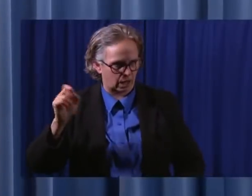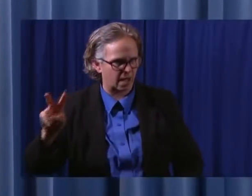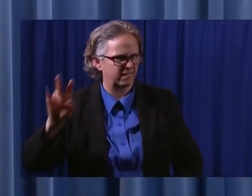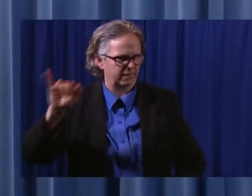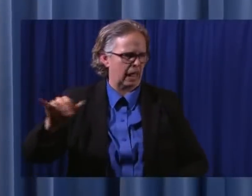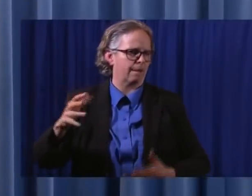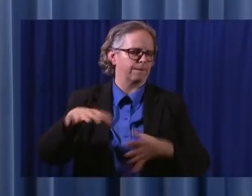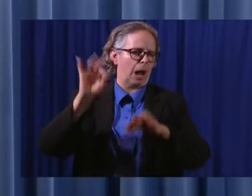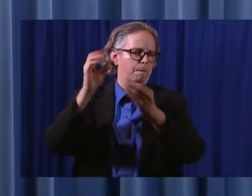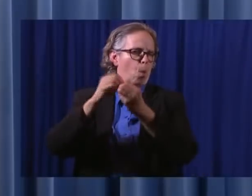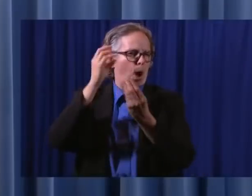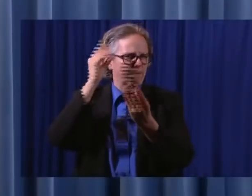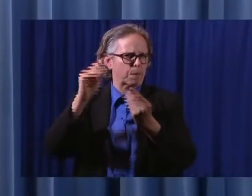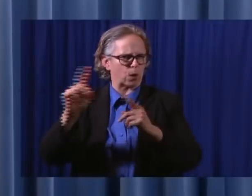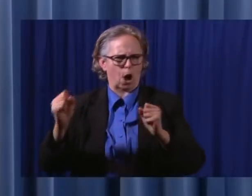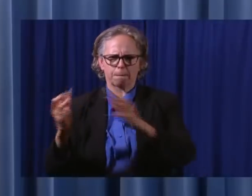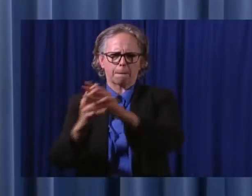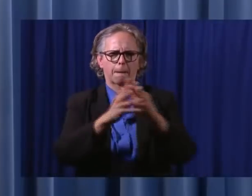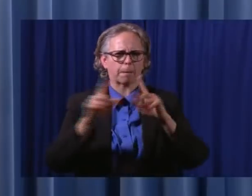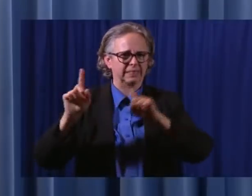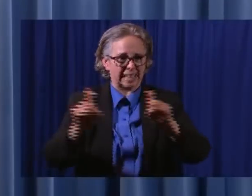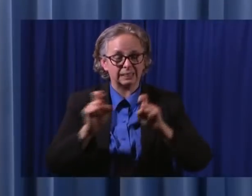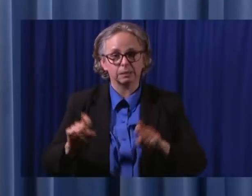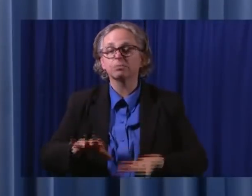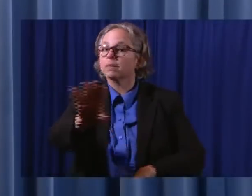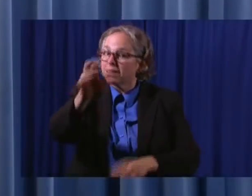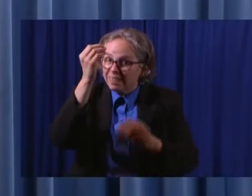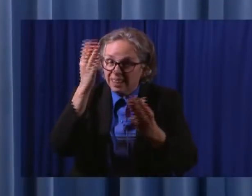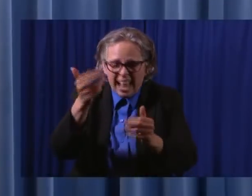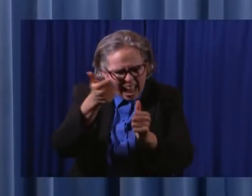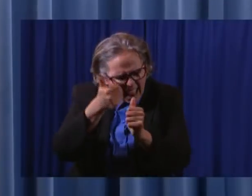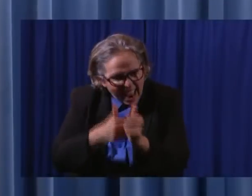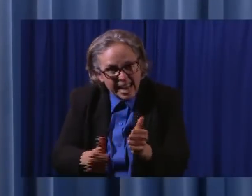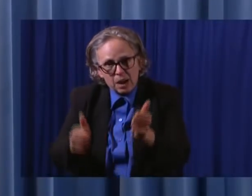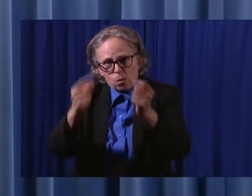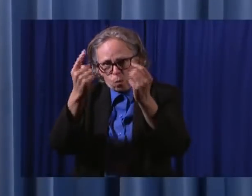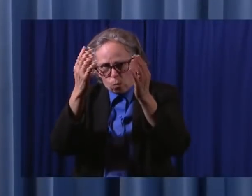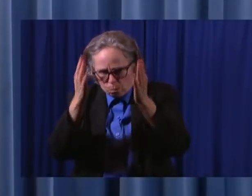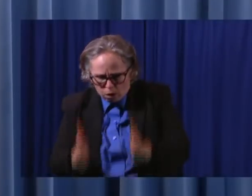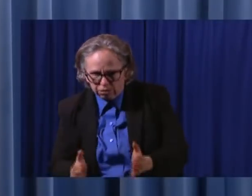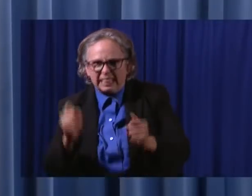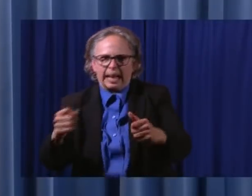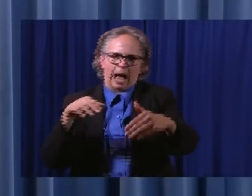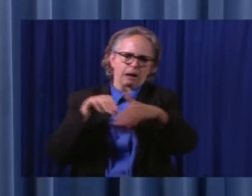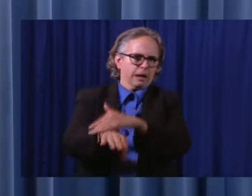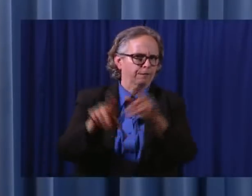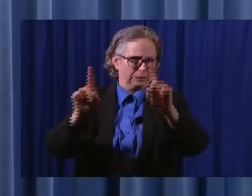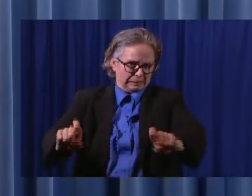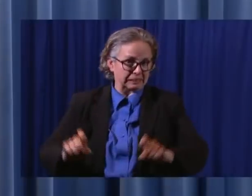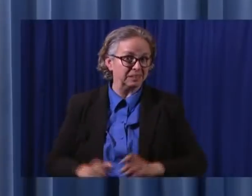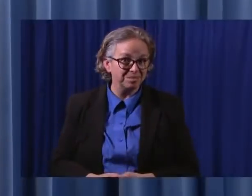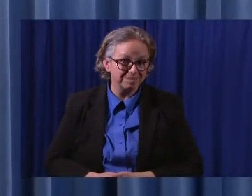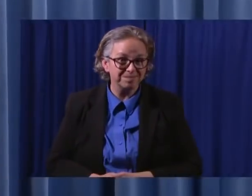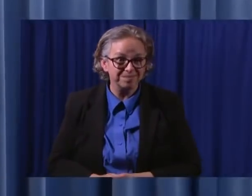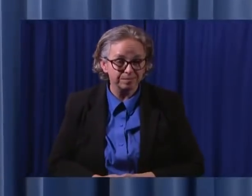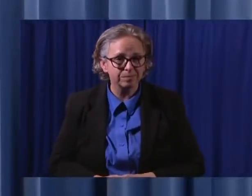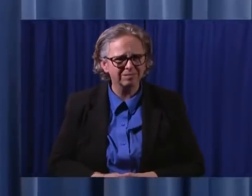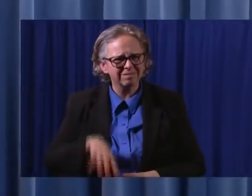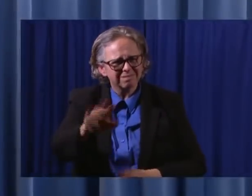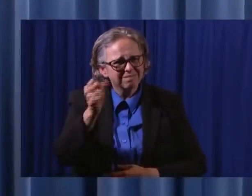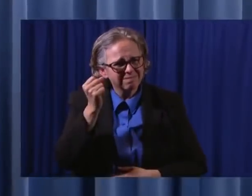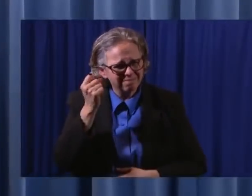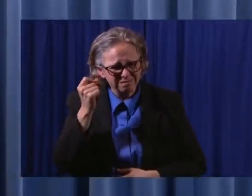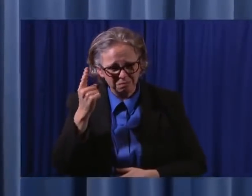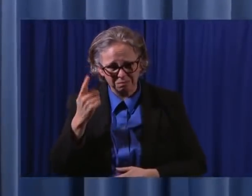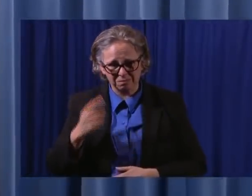locations, anyone can come and get a test. Please remember, though, that the Guard estimates how many tests they think they're going to have, and they bring